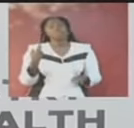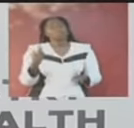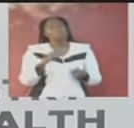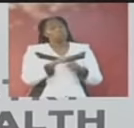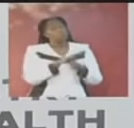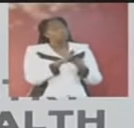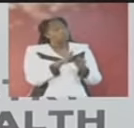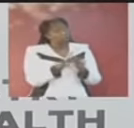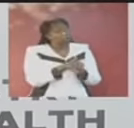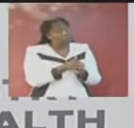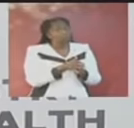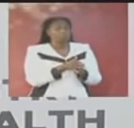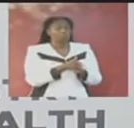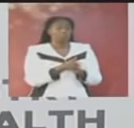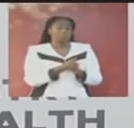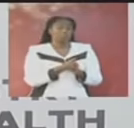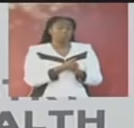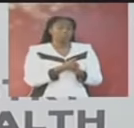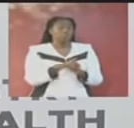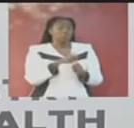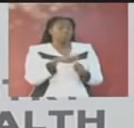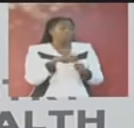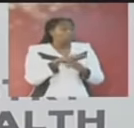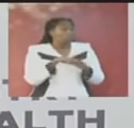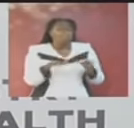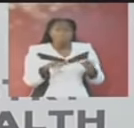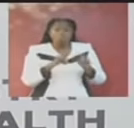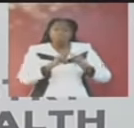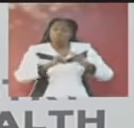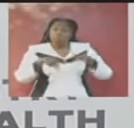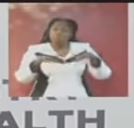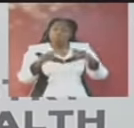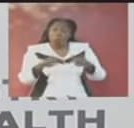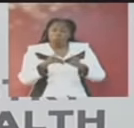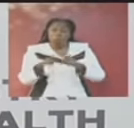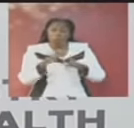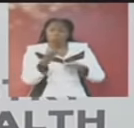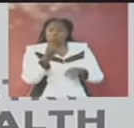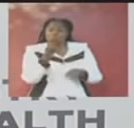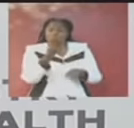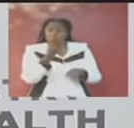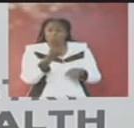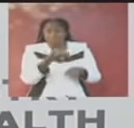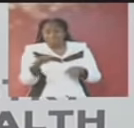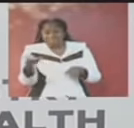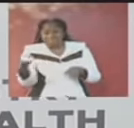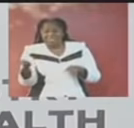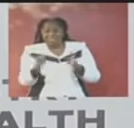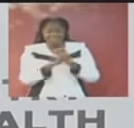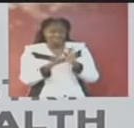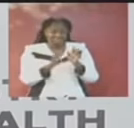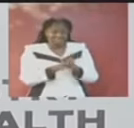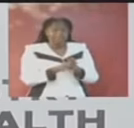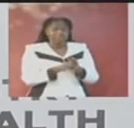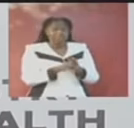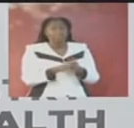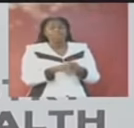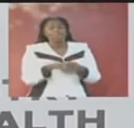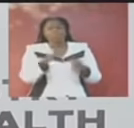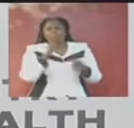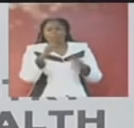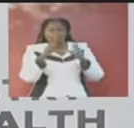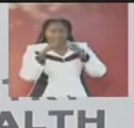virus. We would like to remind members of the population that they should use the proper wearing of